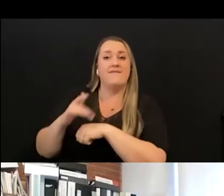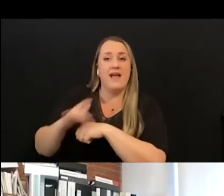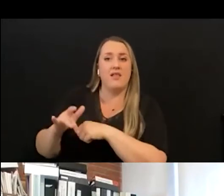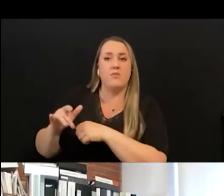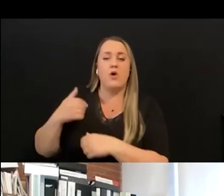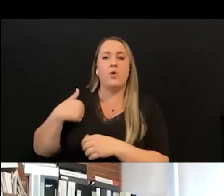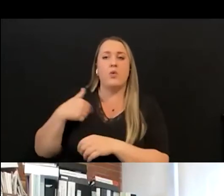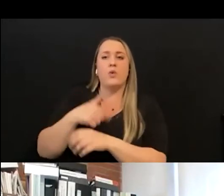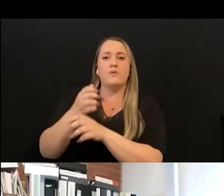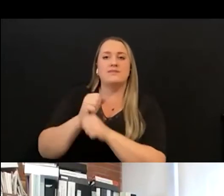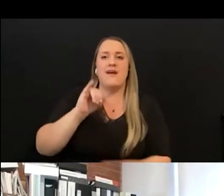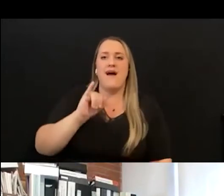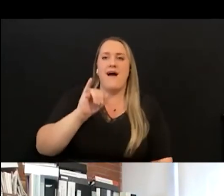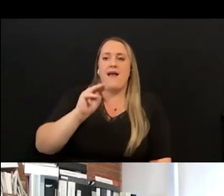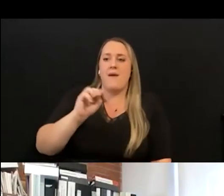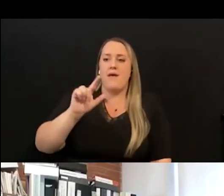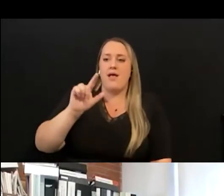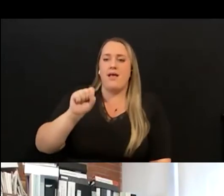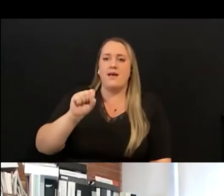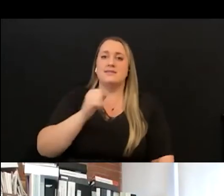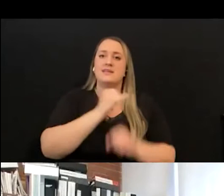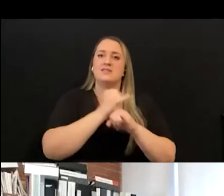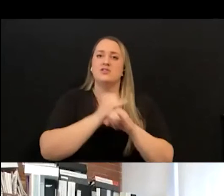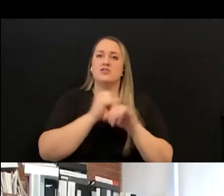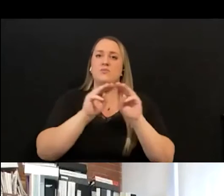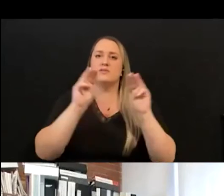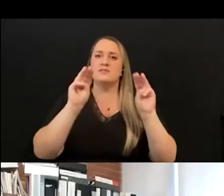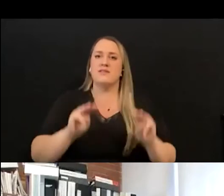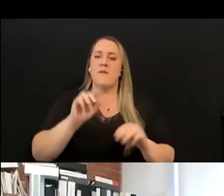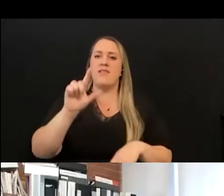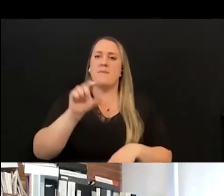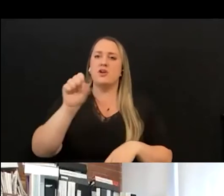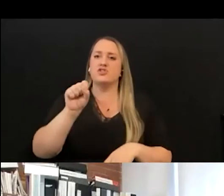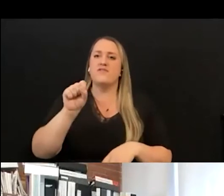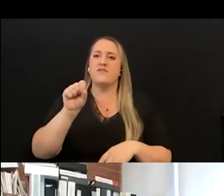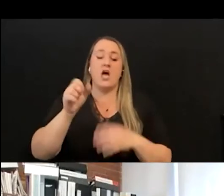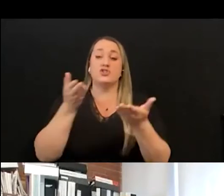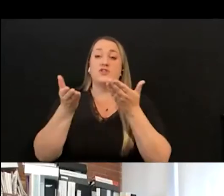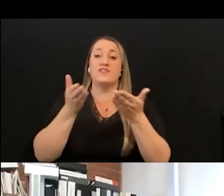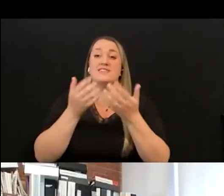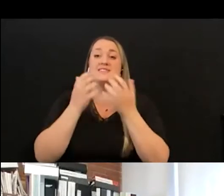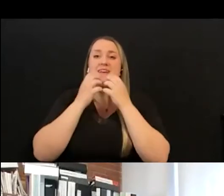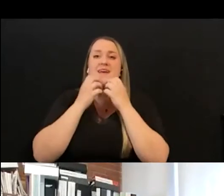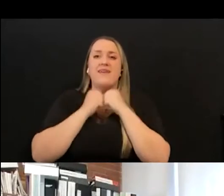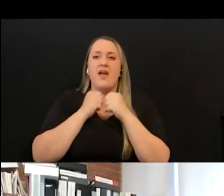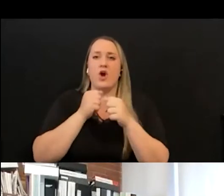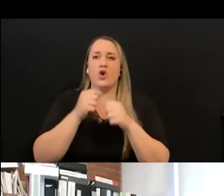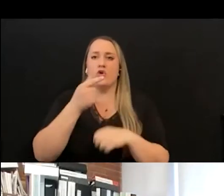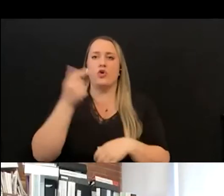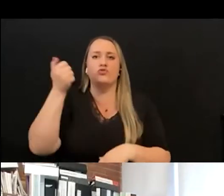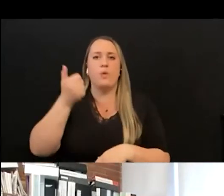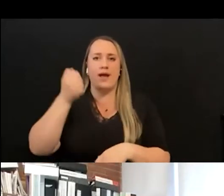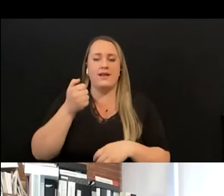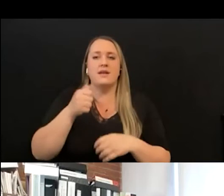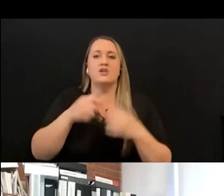IMLS, an Institute of Museum and Library Services CARES grant to support building our capacity around digital